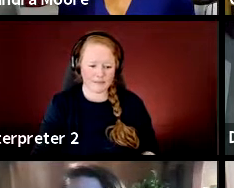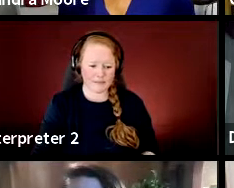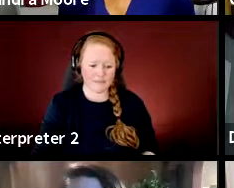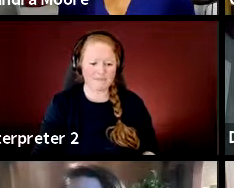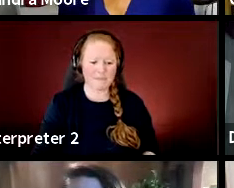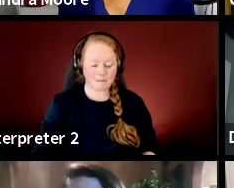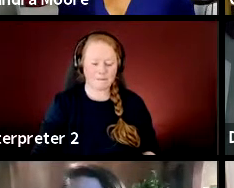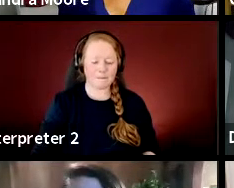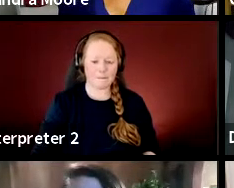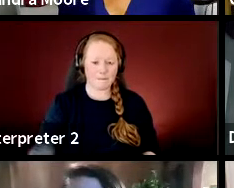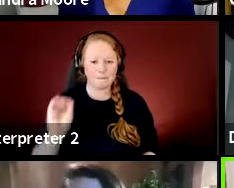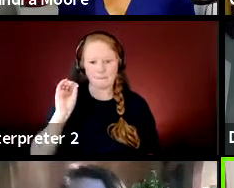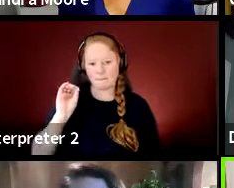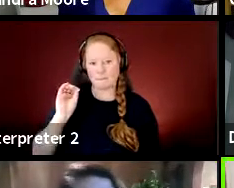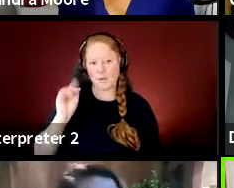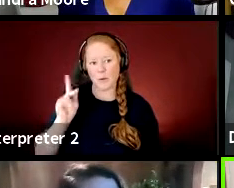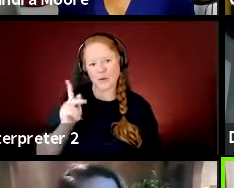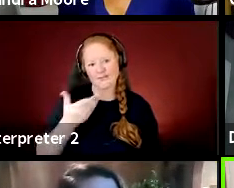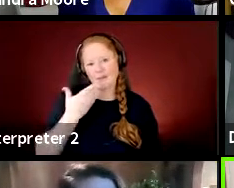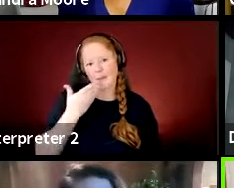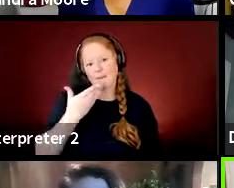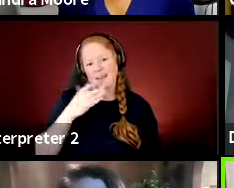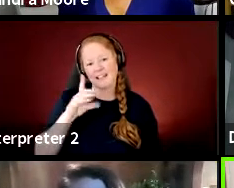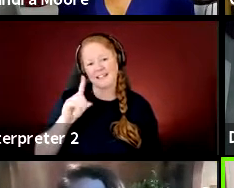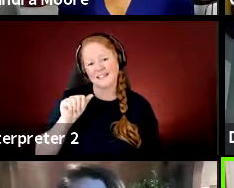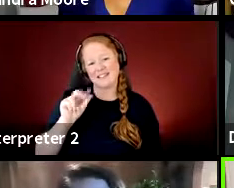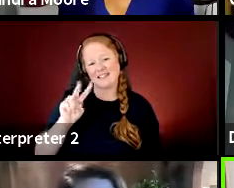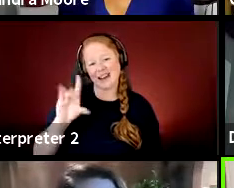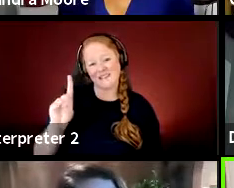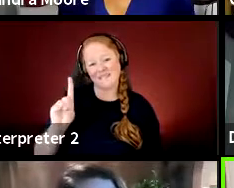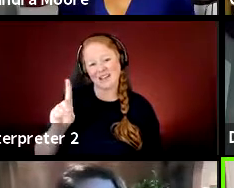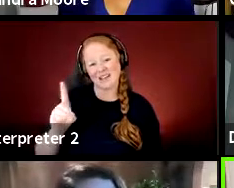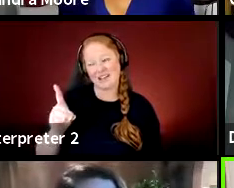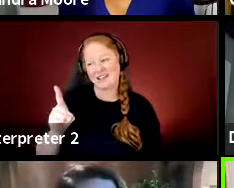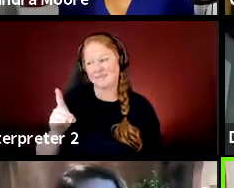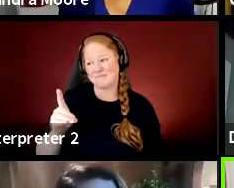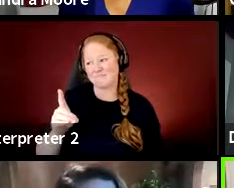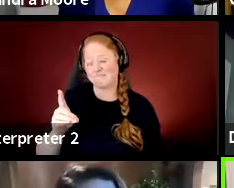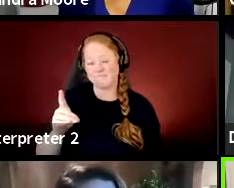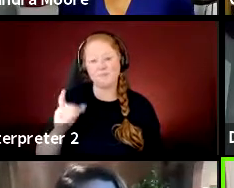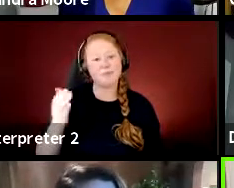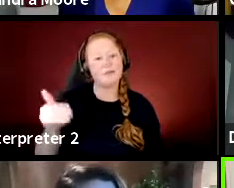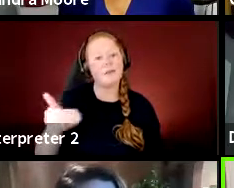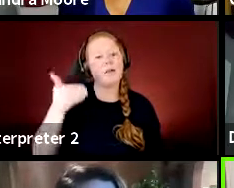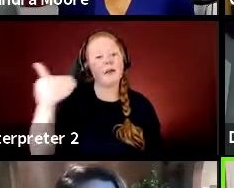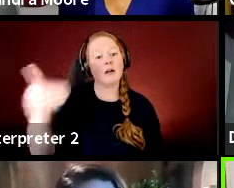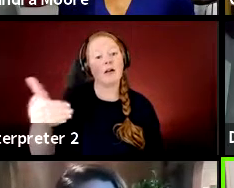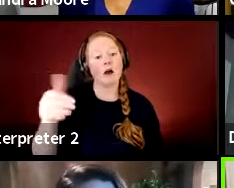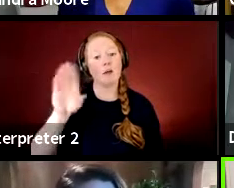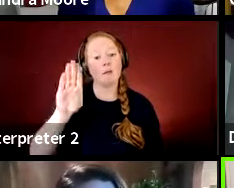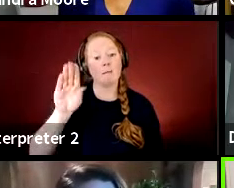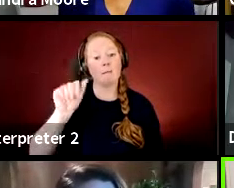Okay. Oh, and thanks, David. All right. Let's go on to Barbara.